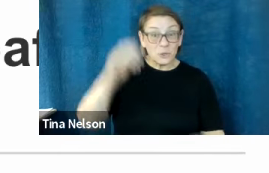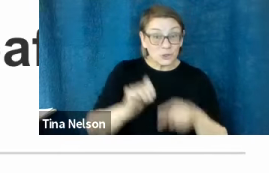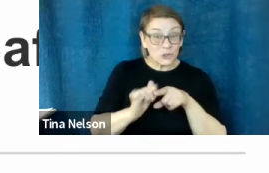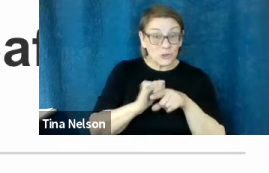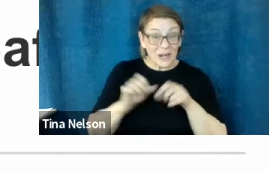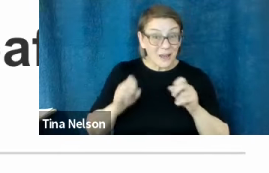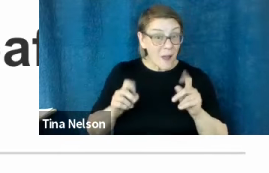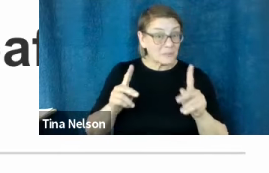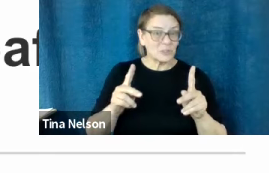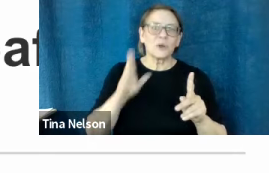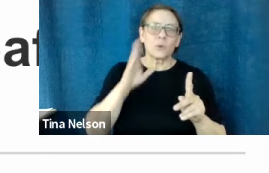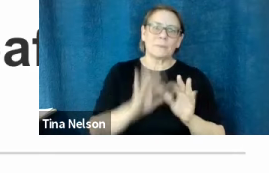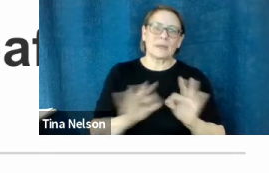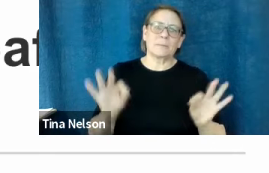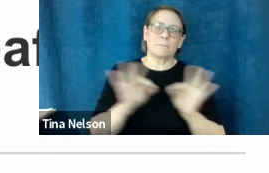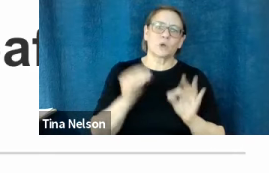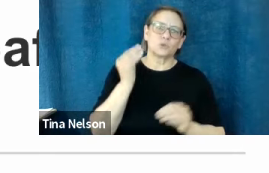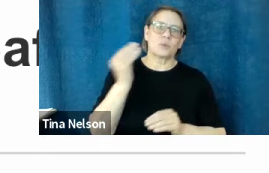that would be important too.